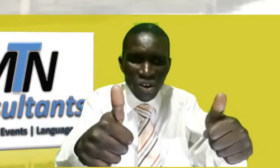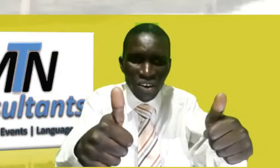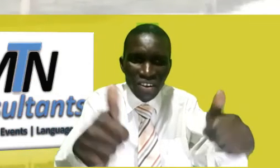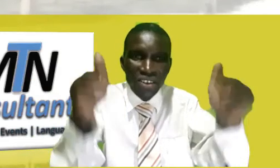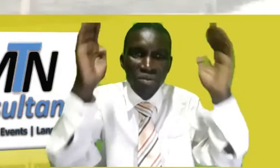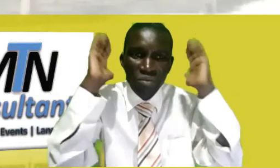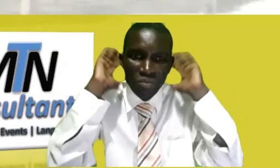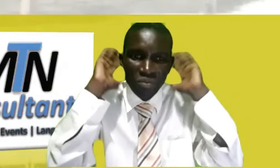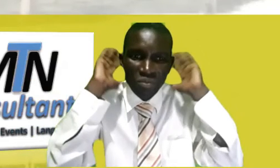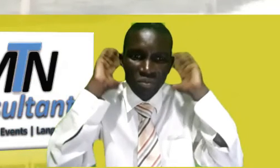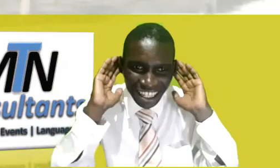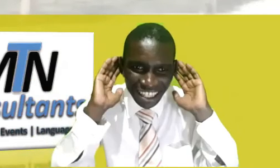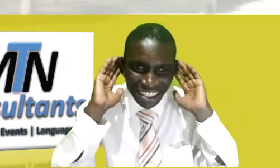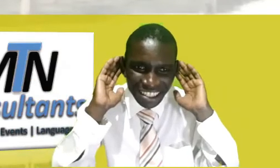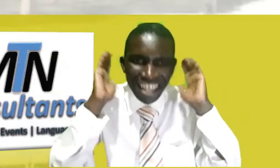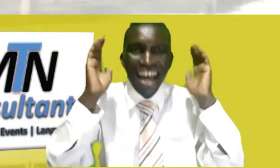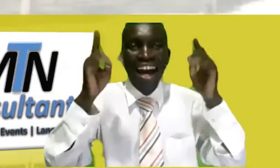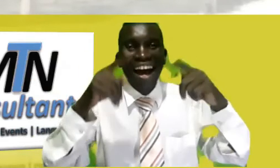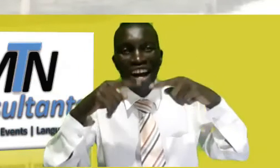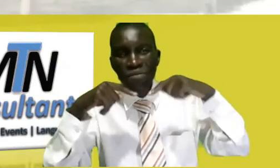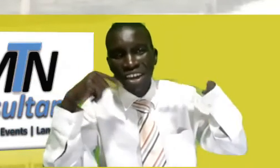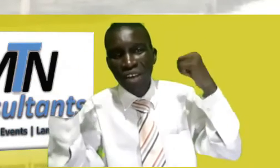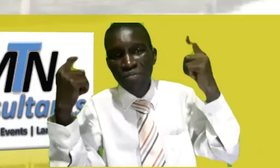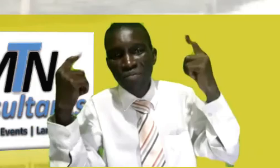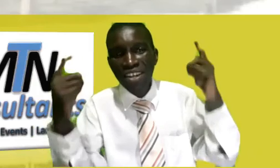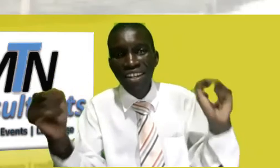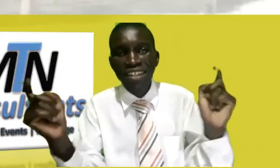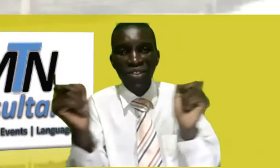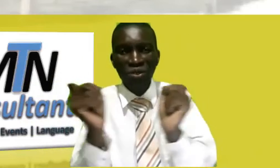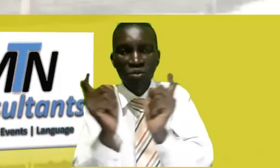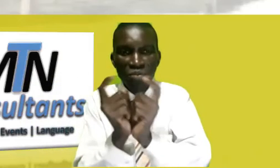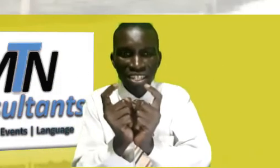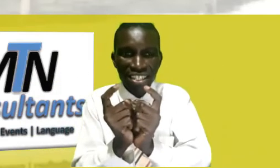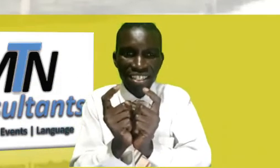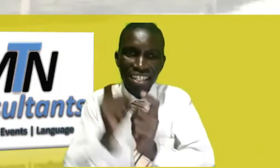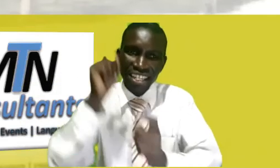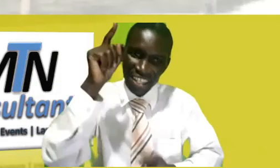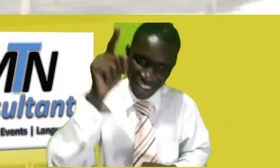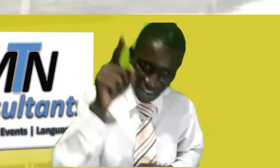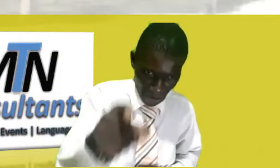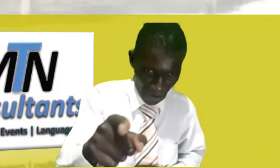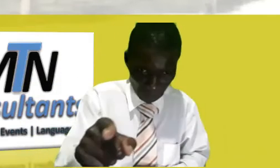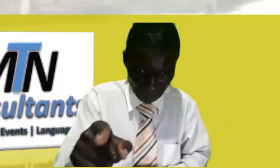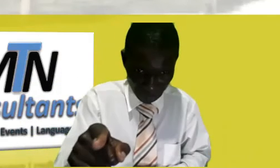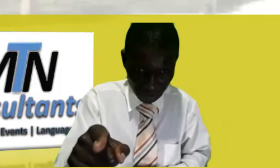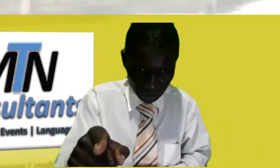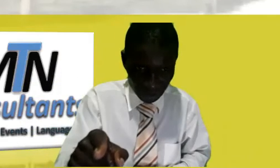hello, Big Ears. I'm happy to meet